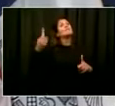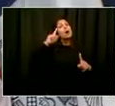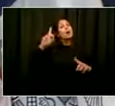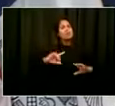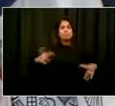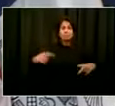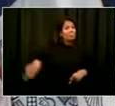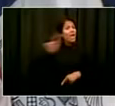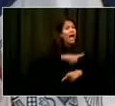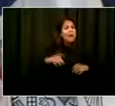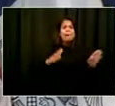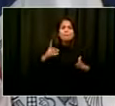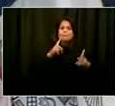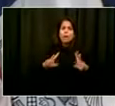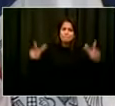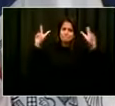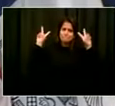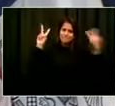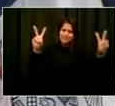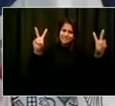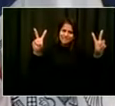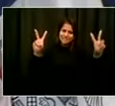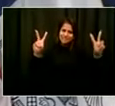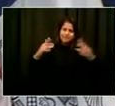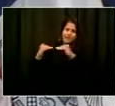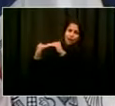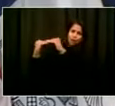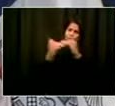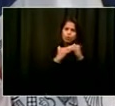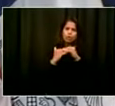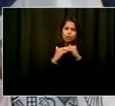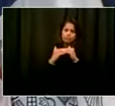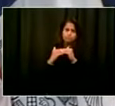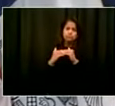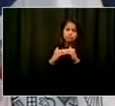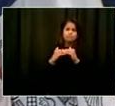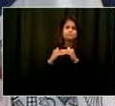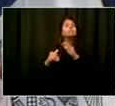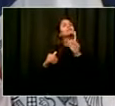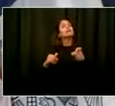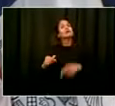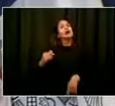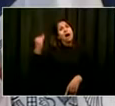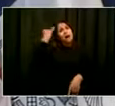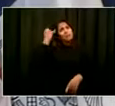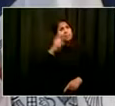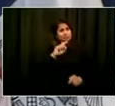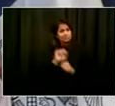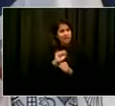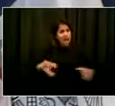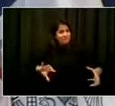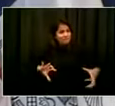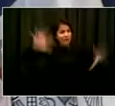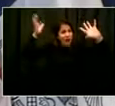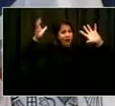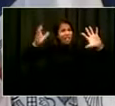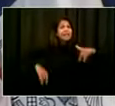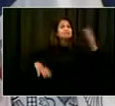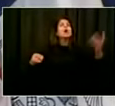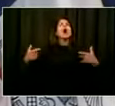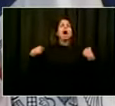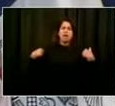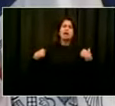think something that's been very sad to me in recent months, never experienced this